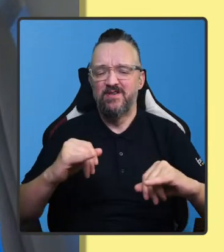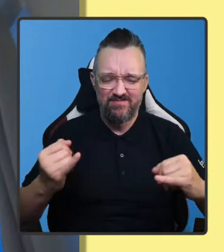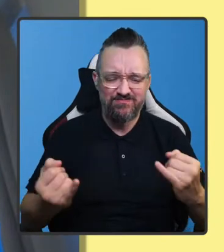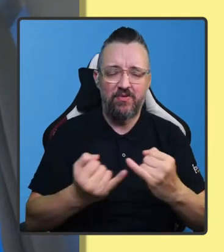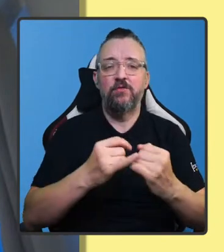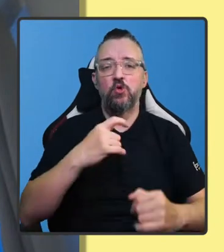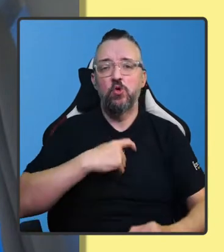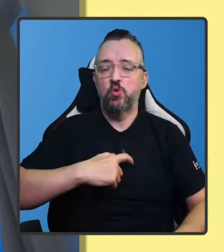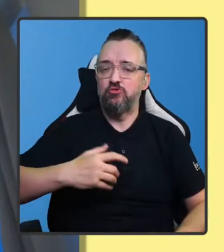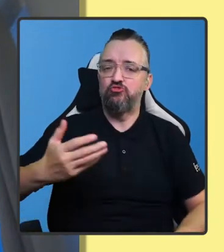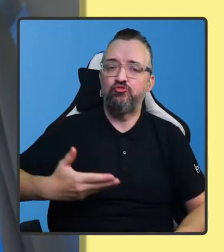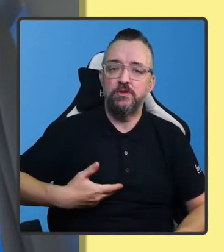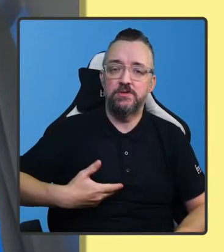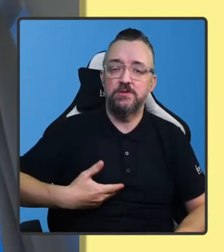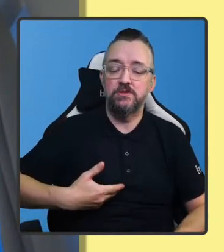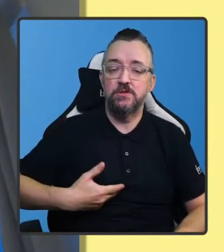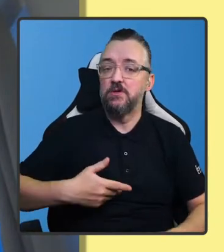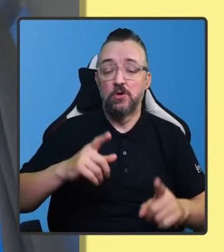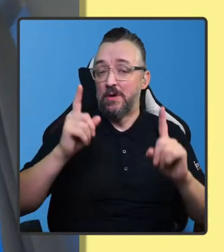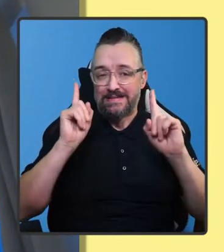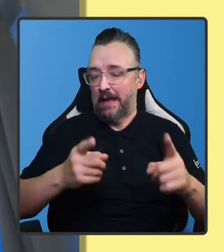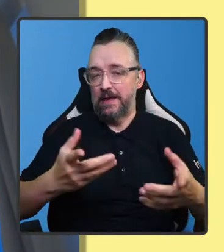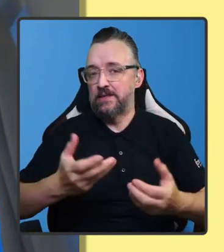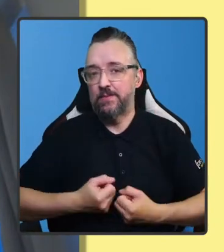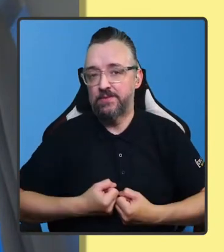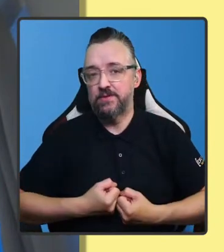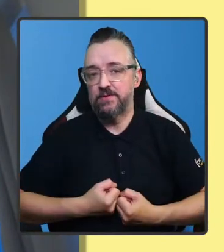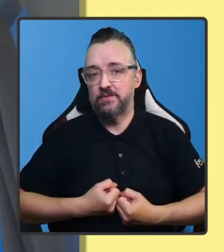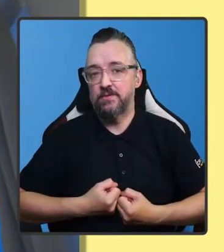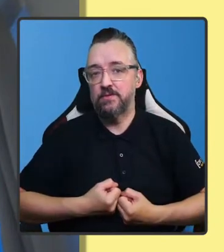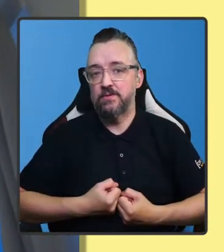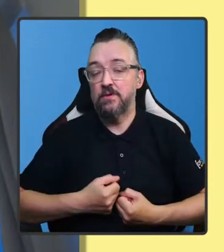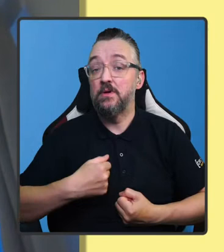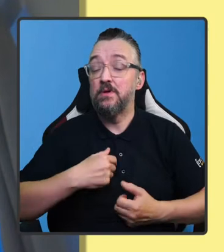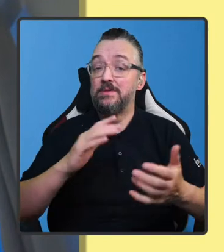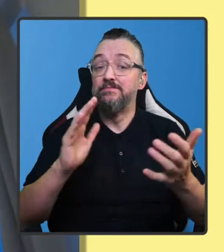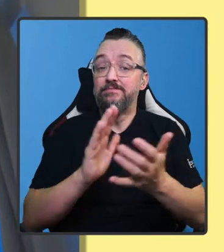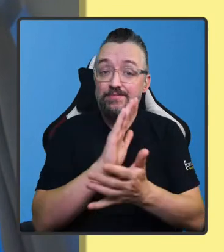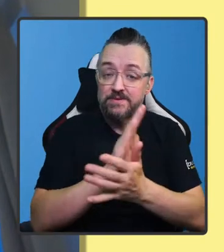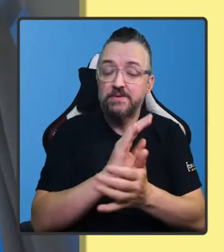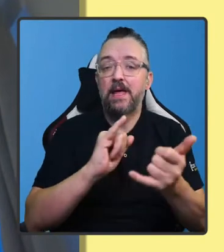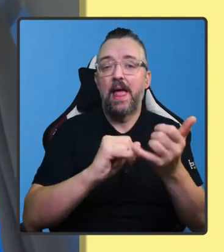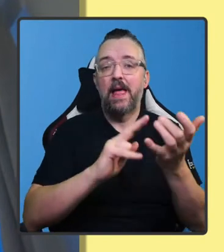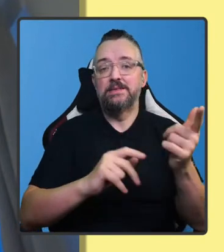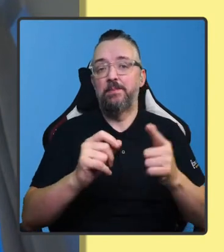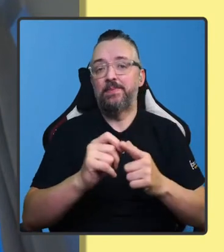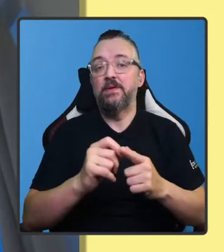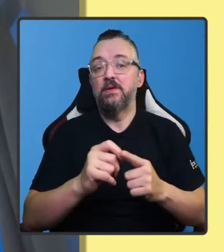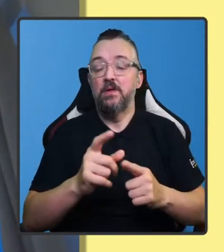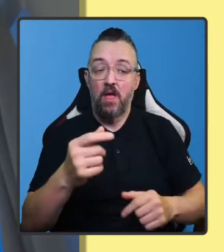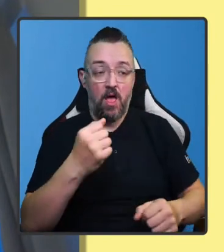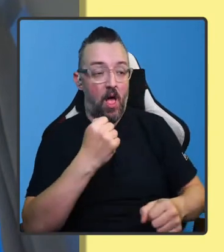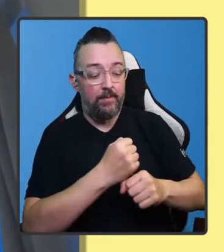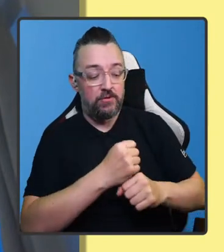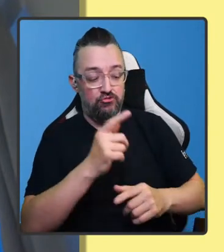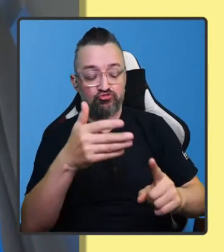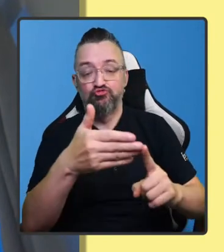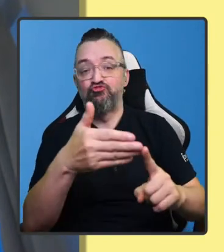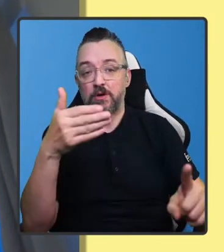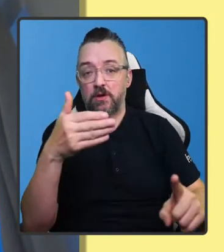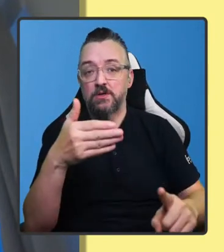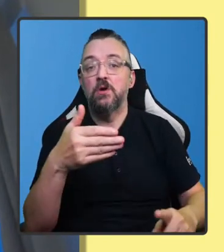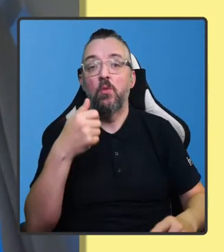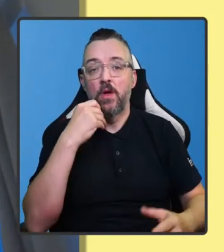rights and cannot be tolerated. I am pleased that the SNP government recognises this and is providing funding to